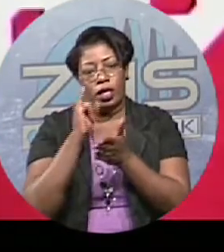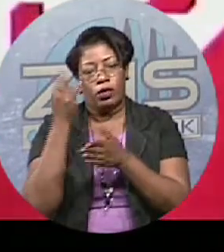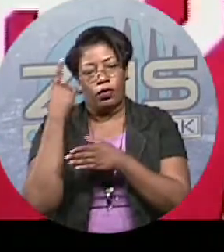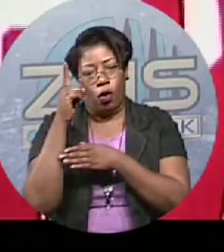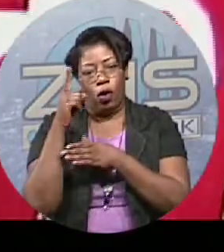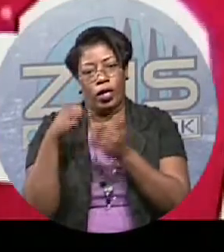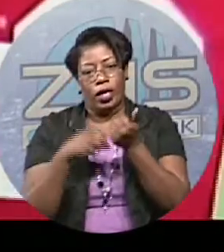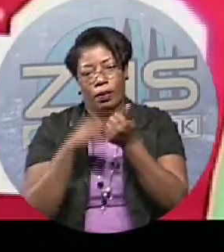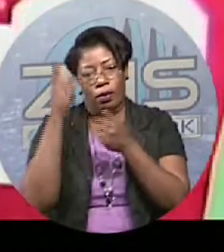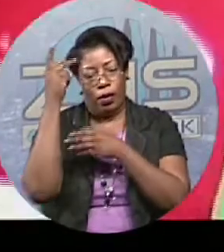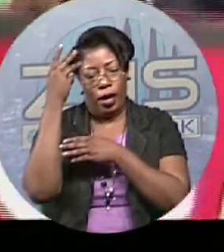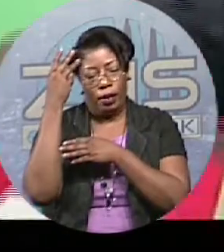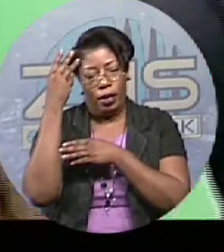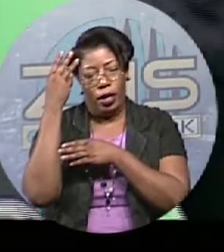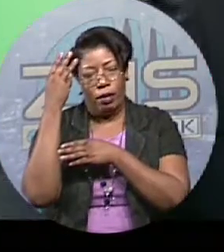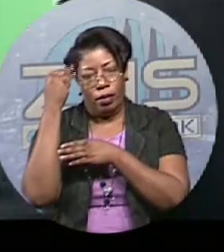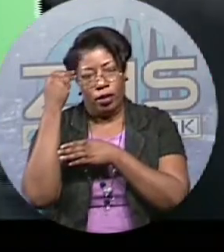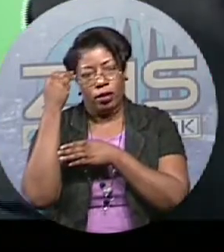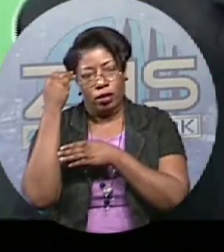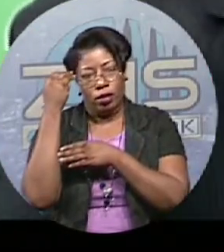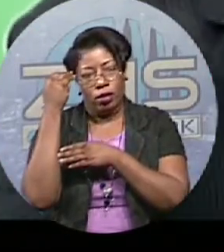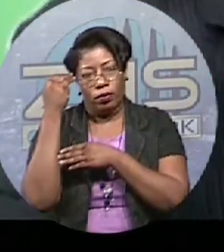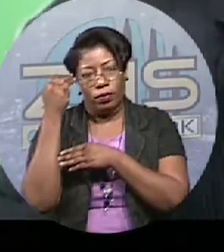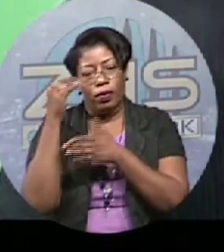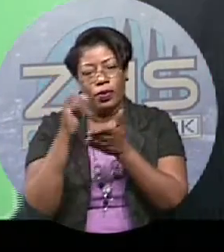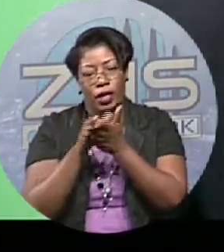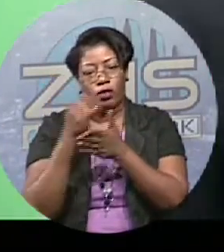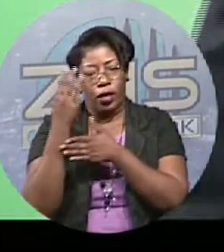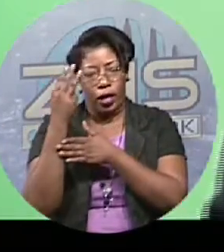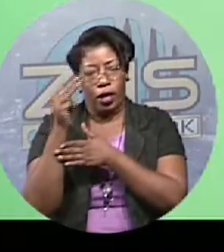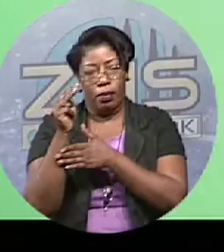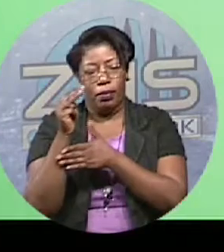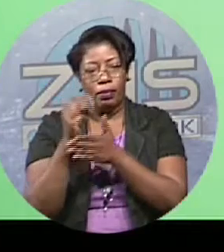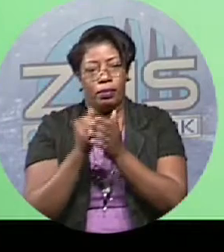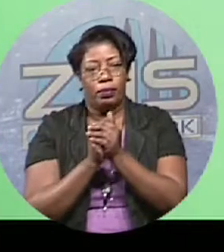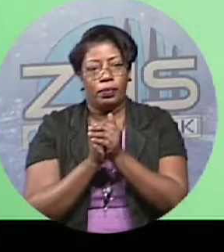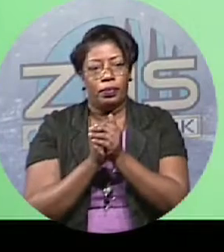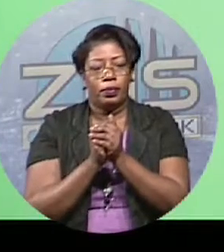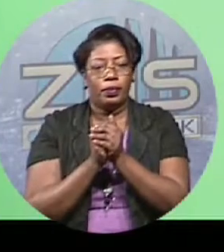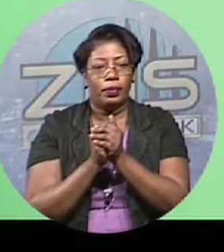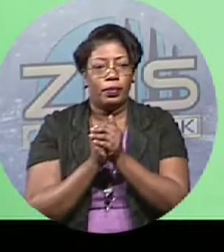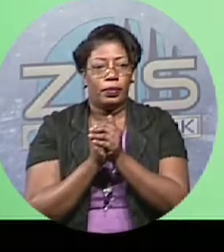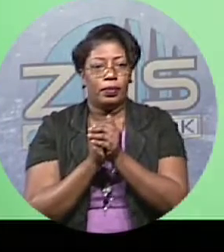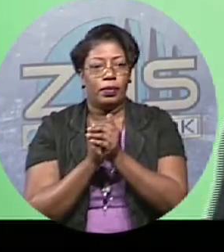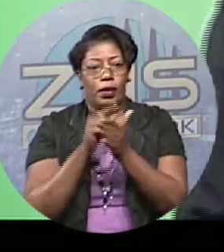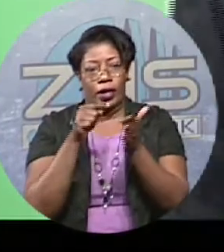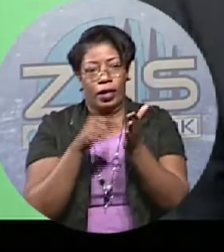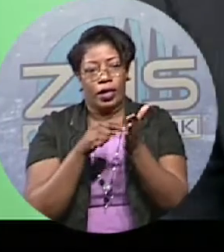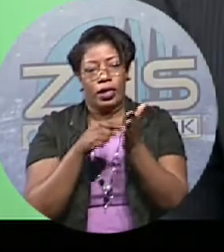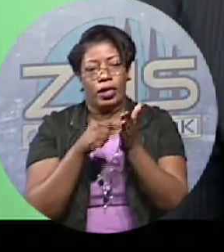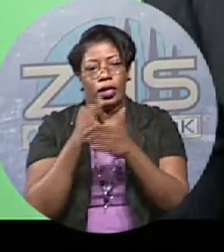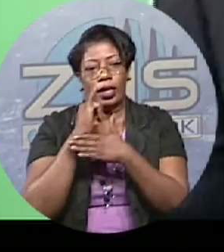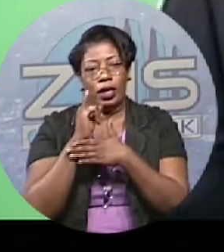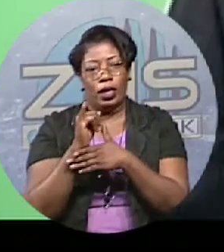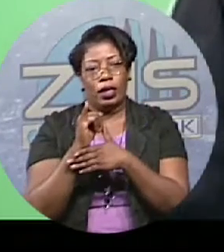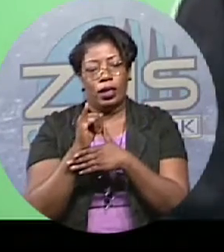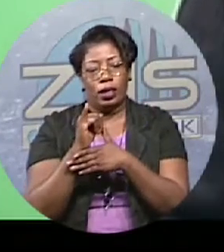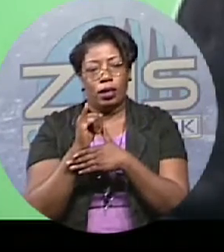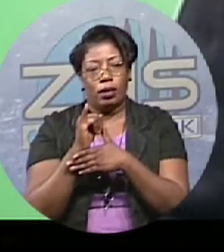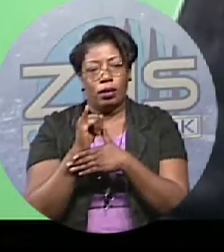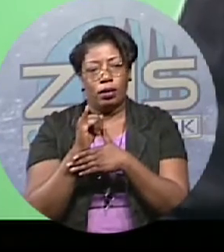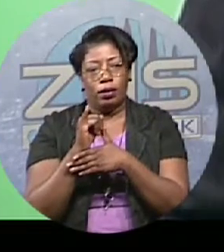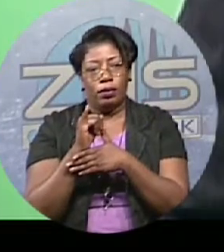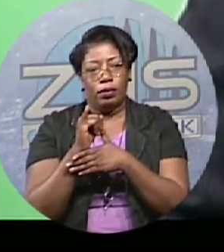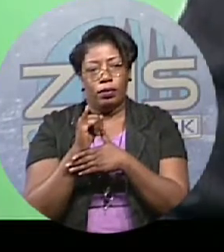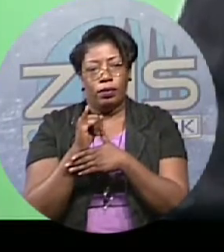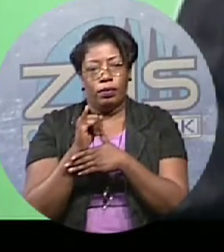Deputy Prime Minister. He is a big fan of his. I'll give that to the leader of government business. This is and I want the